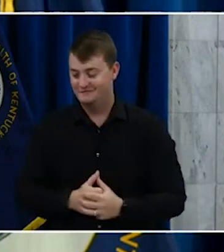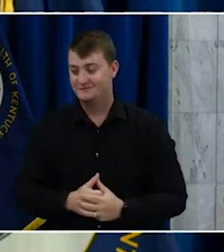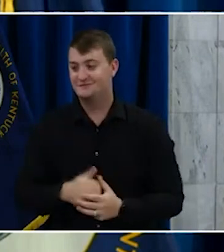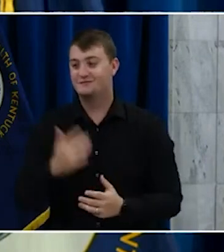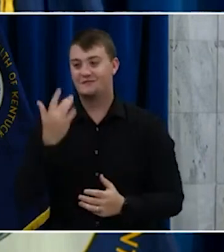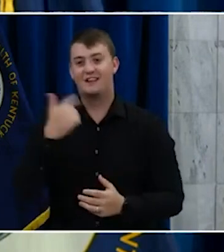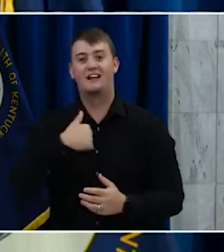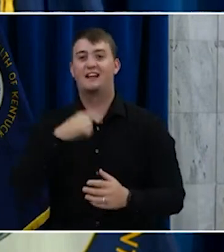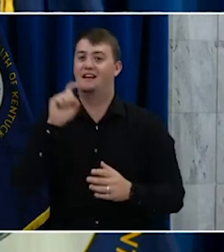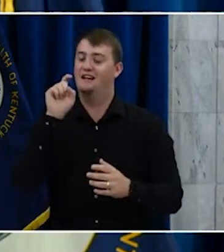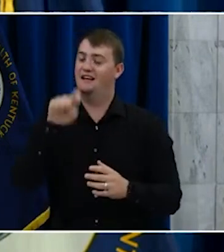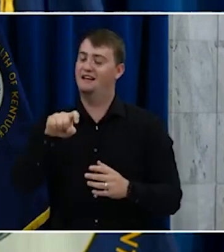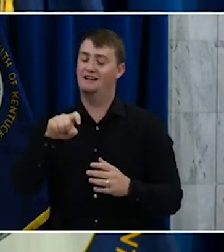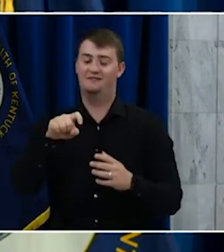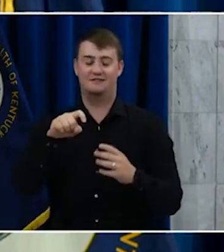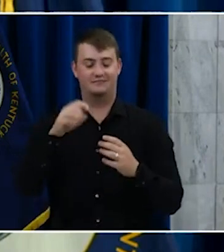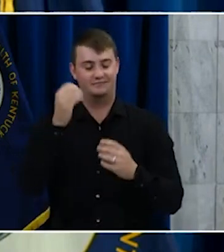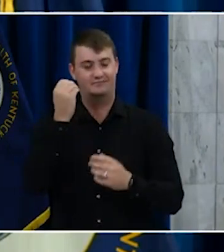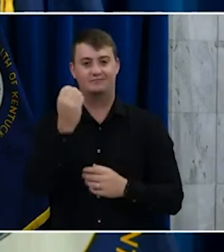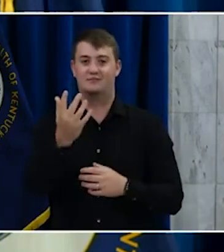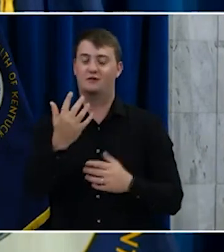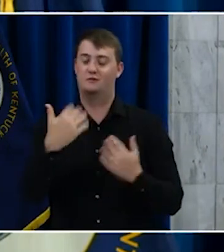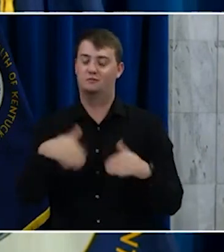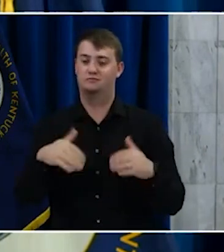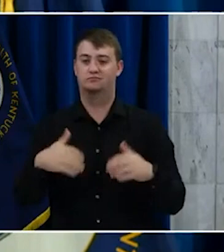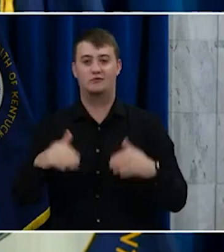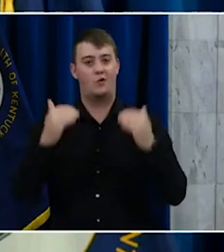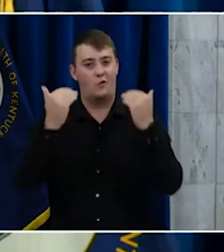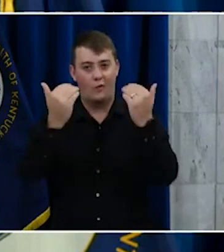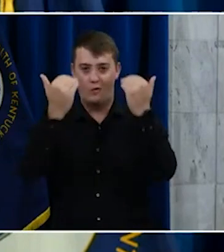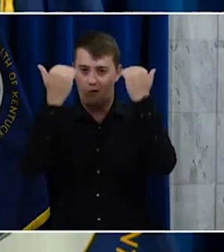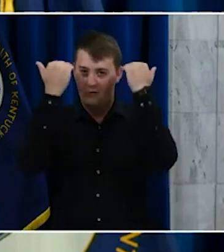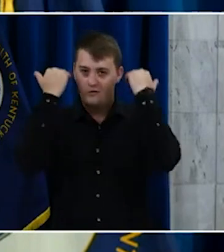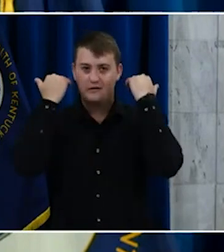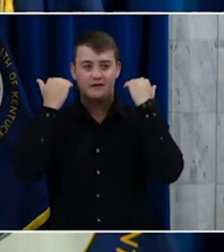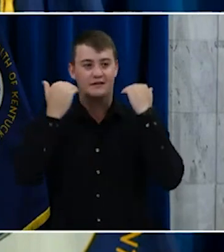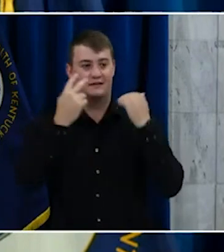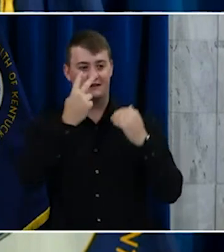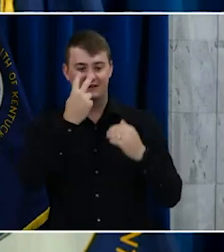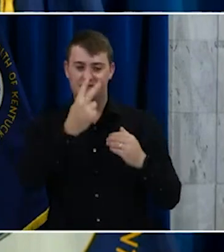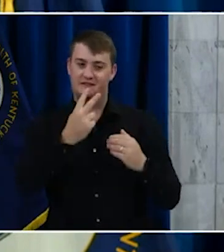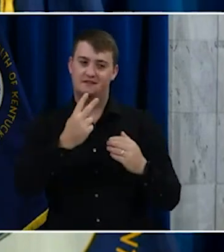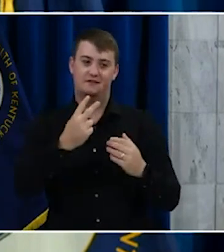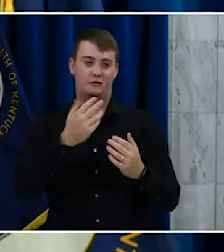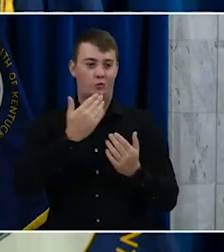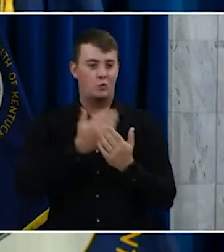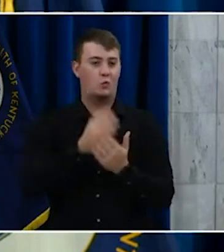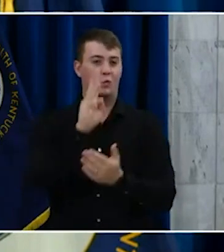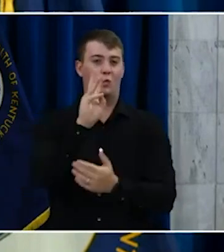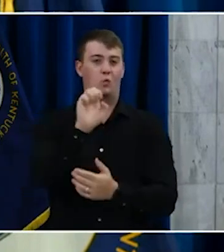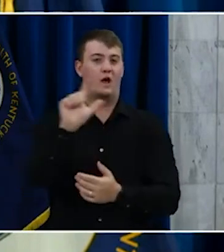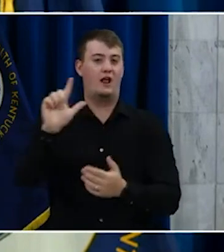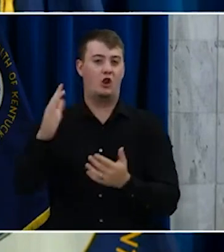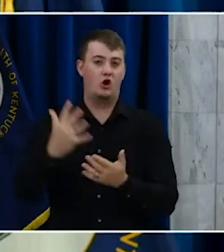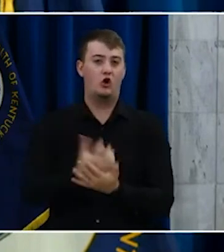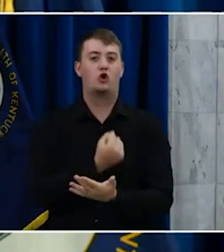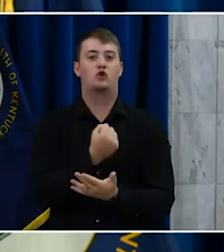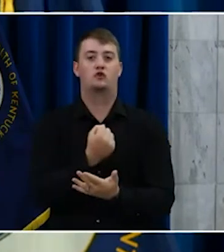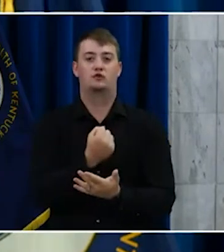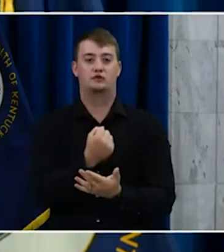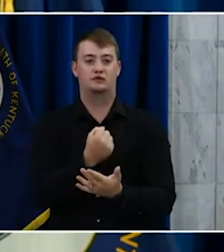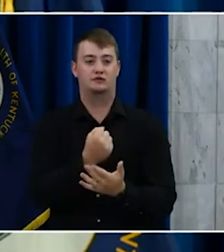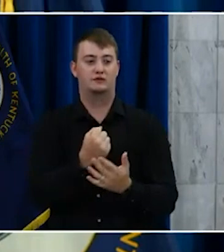Because I have to tell you, it's overwhelming to see the well-earned sense